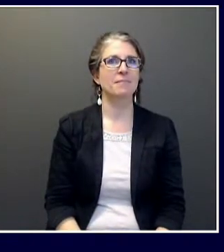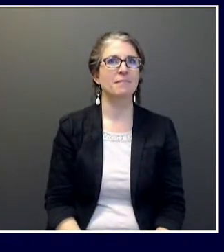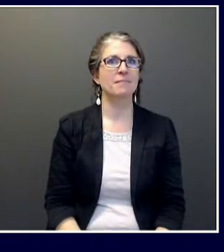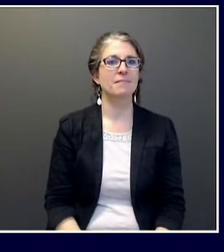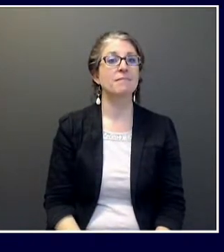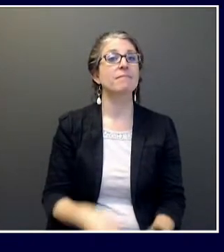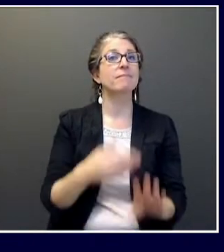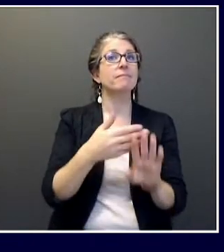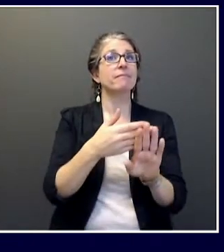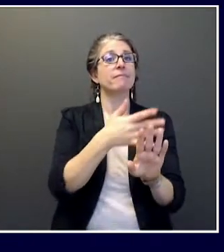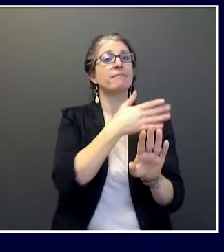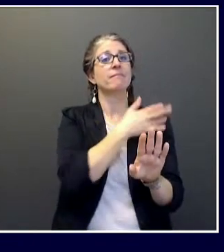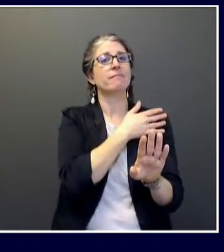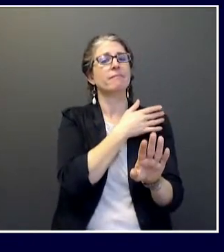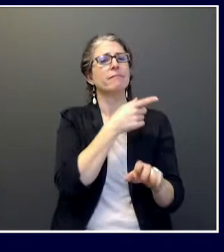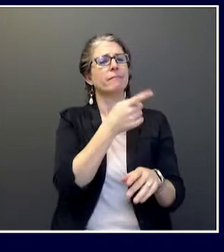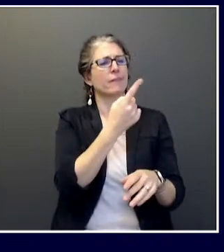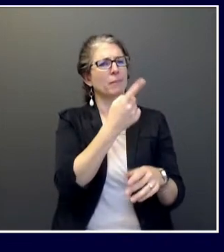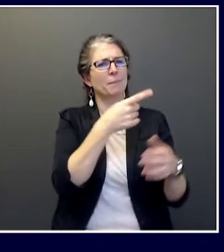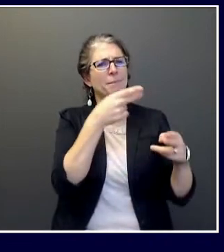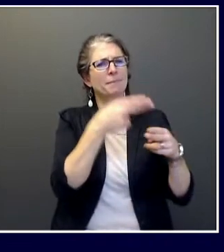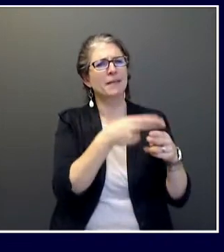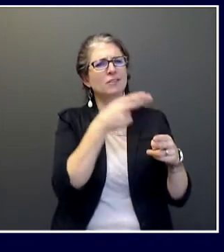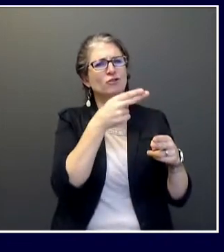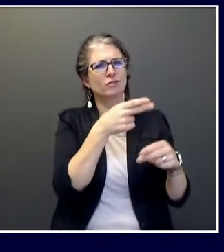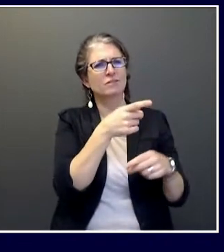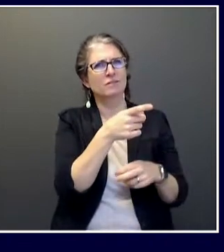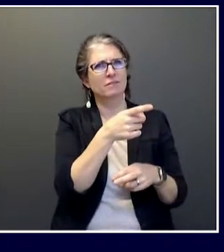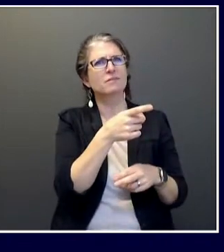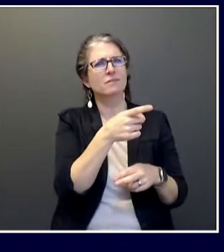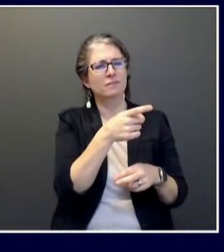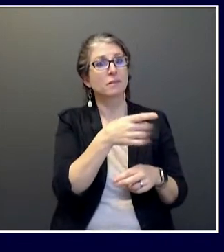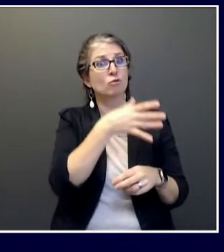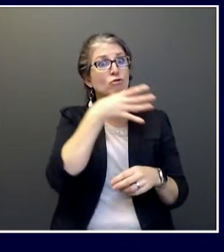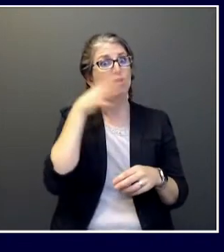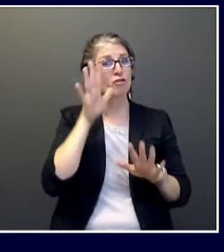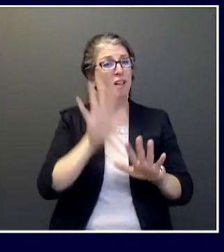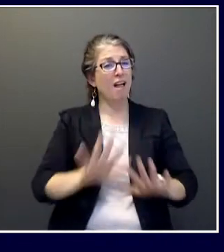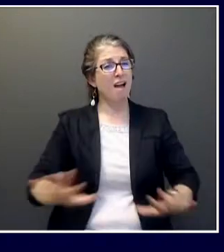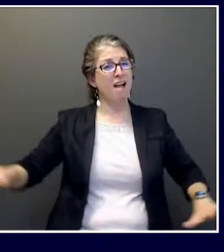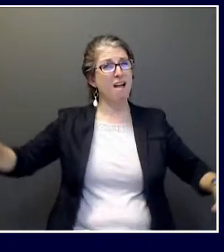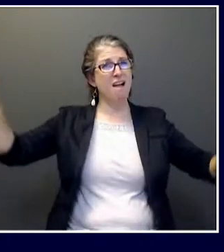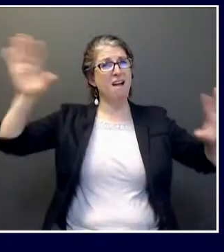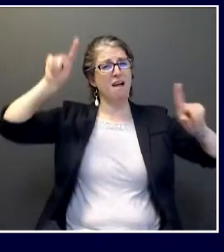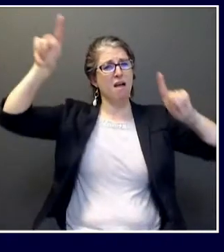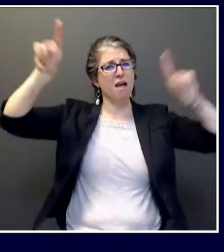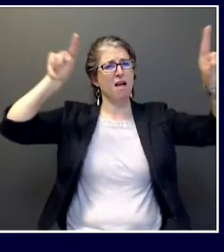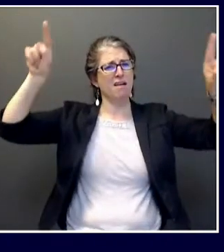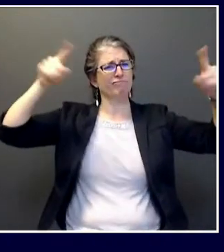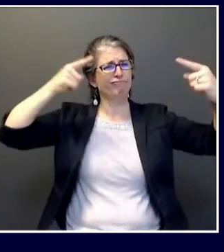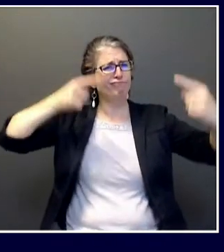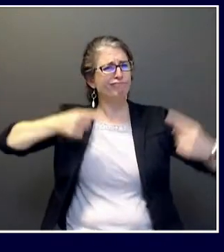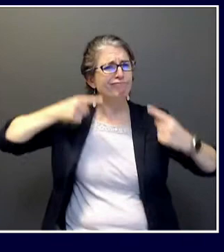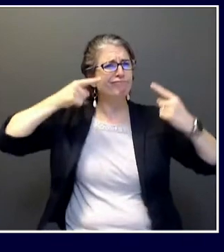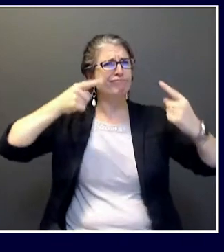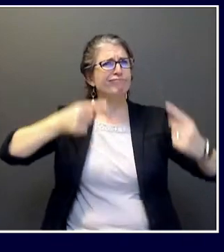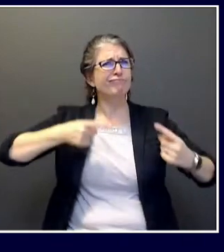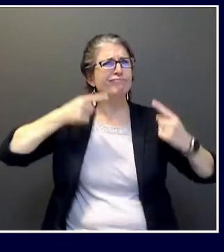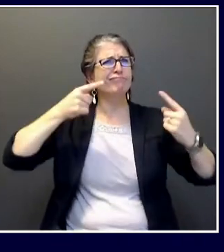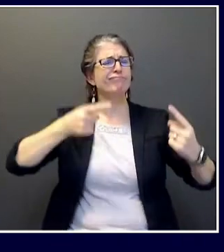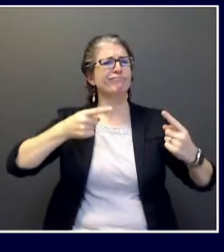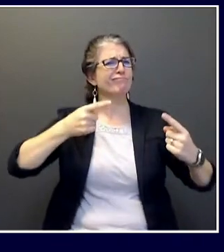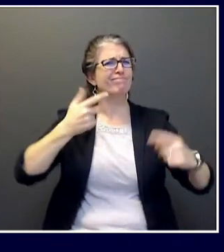rural areas. It seems like in Aroostook County, that trend hasn't been quite the same, though we've been seeing